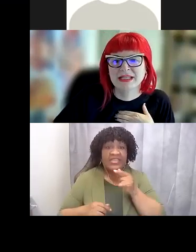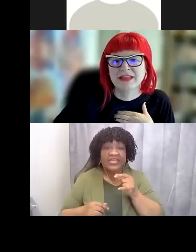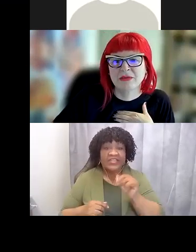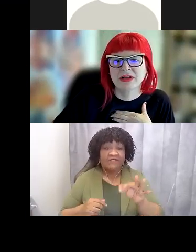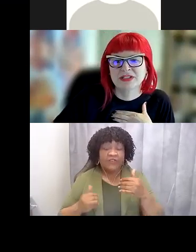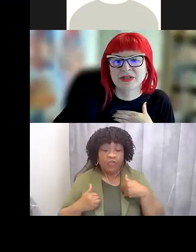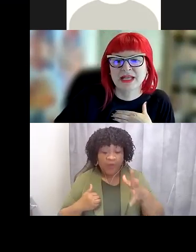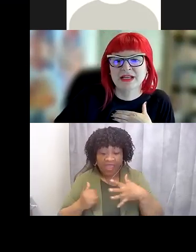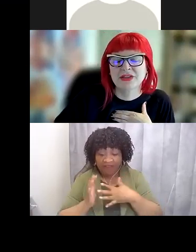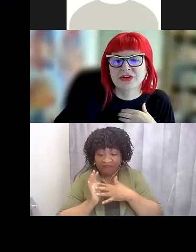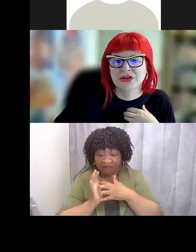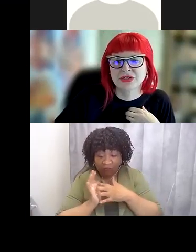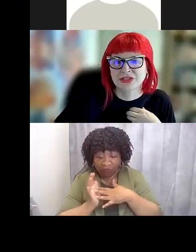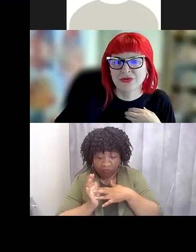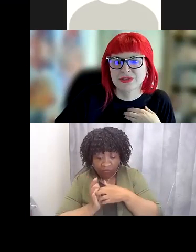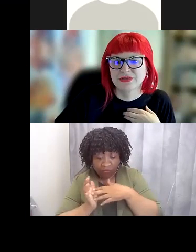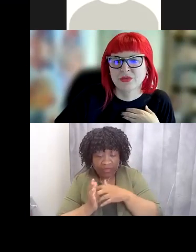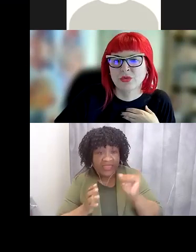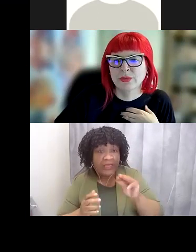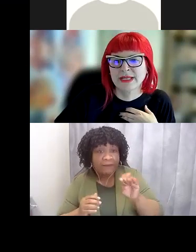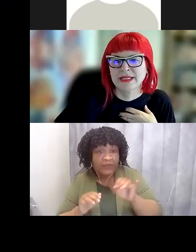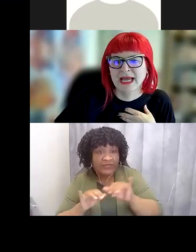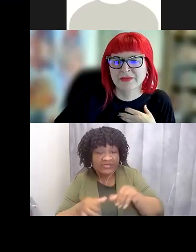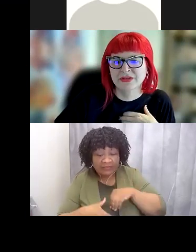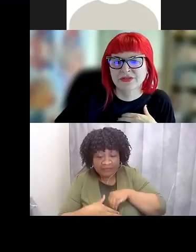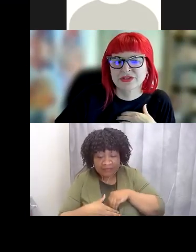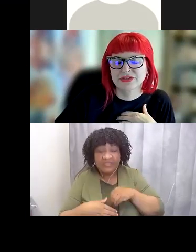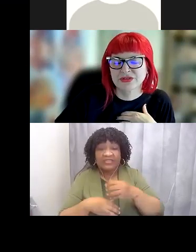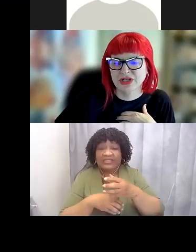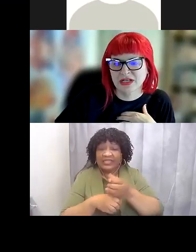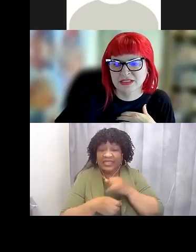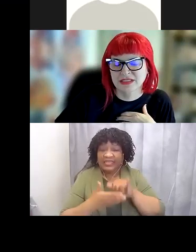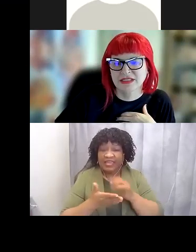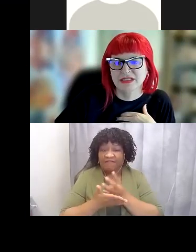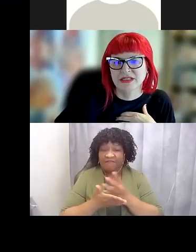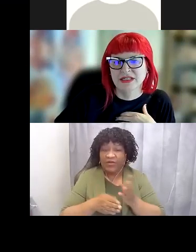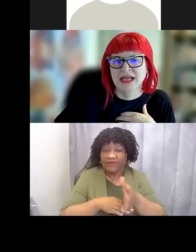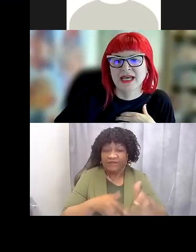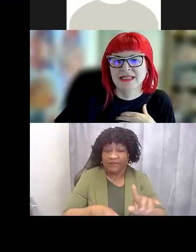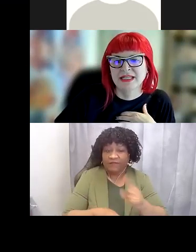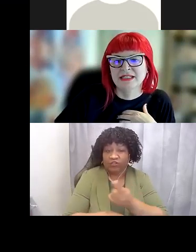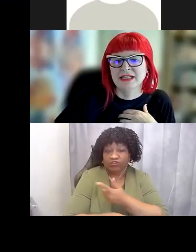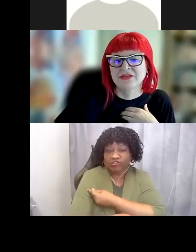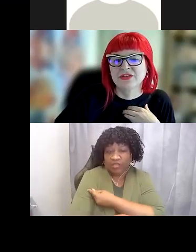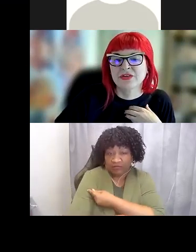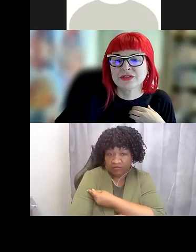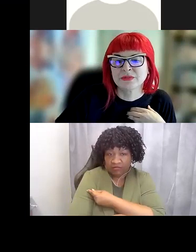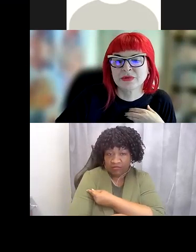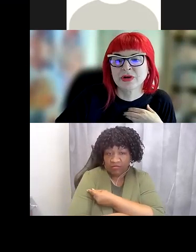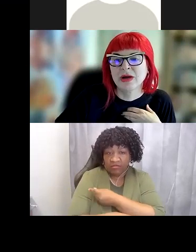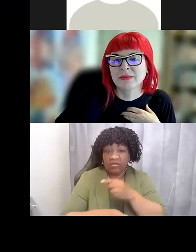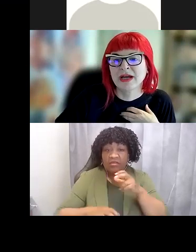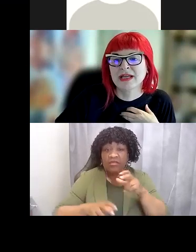immunocompromised, they want to get a 3rd dose 4 weeks after the first 2 shots. And then for folks